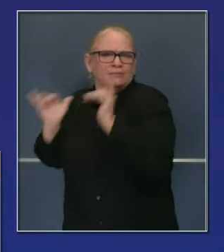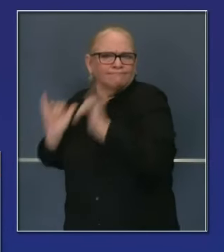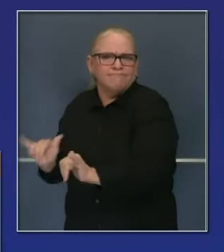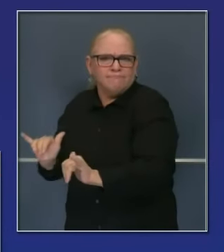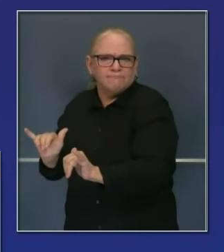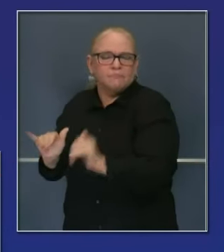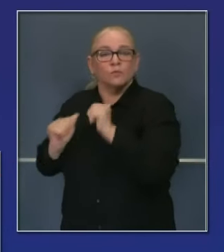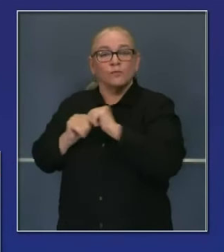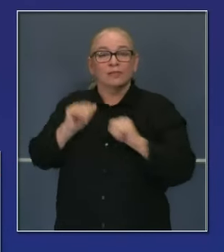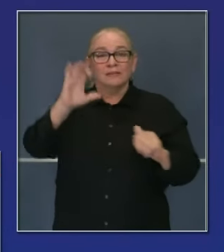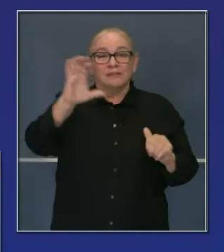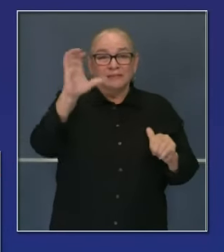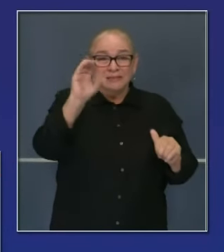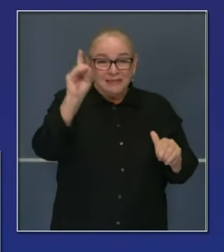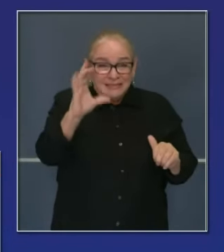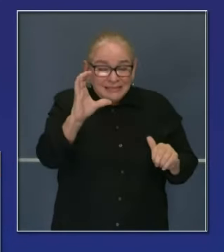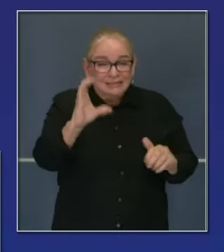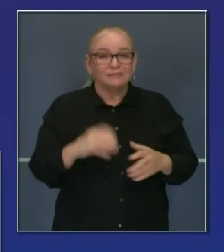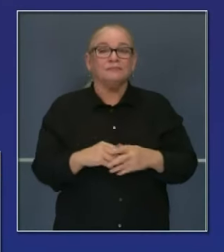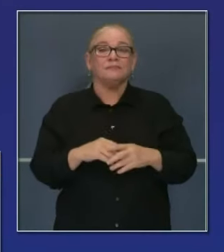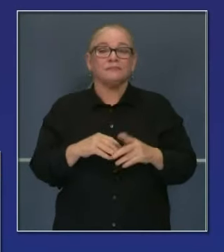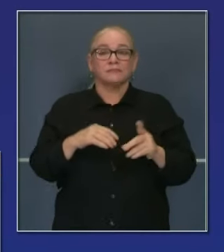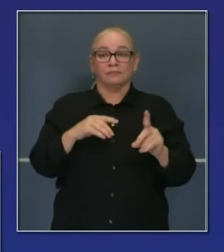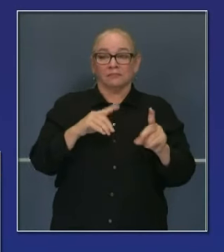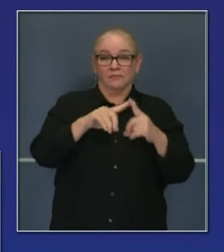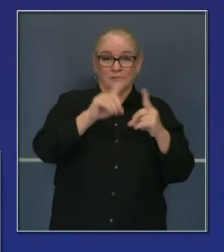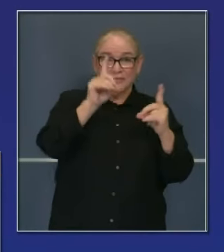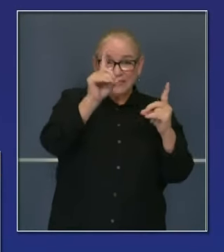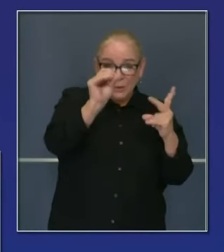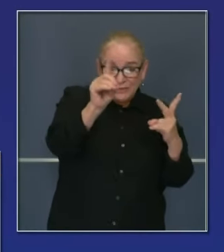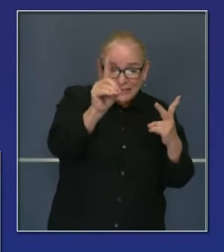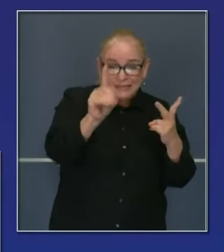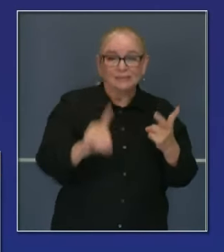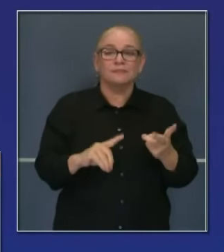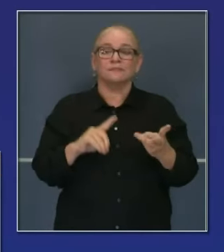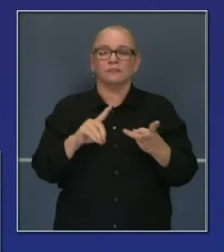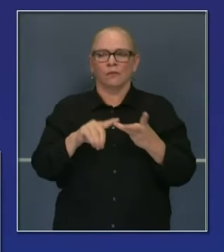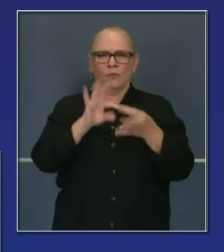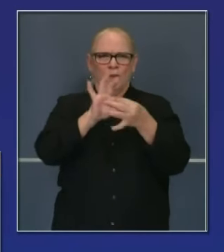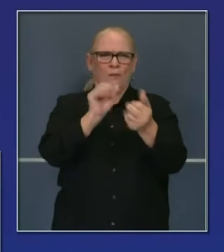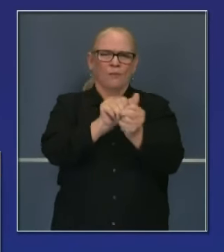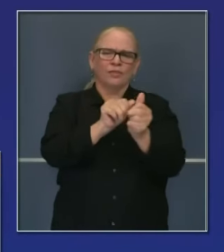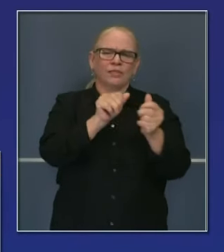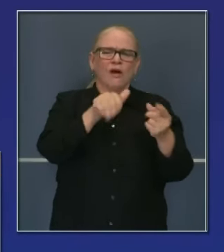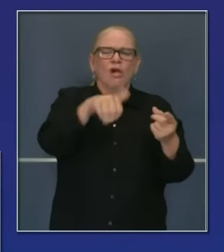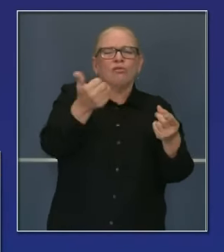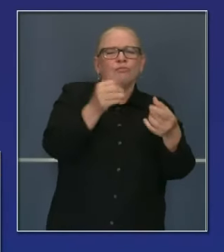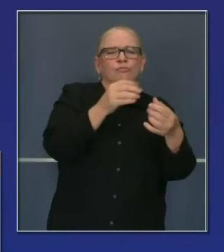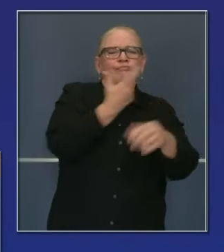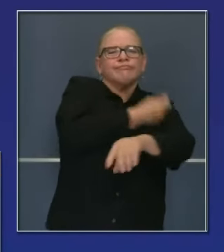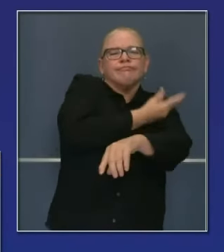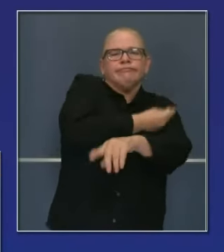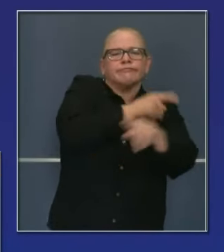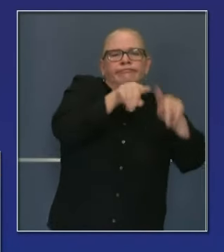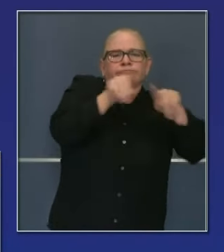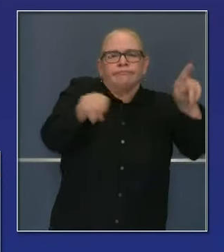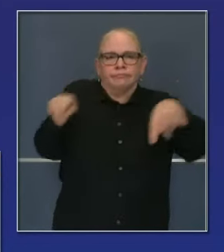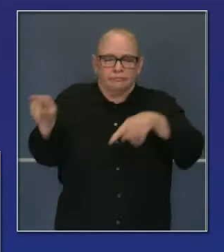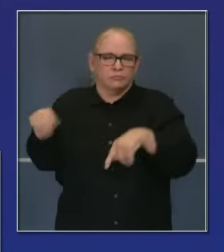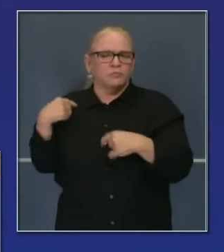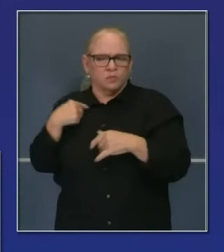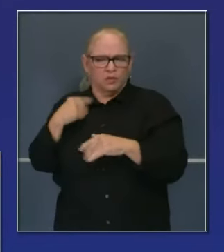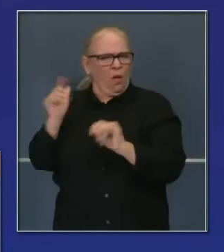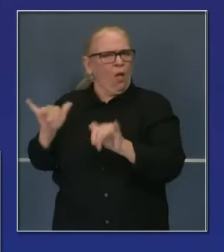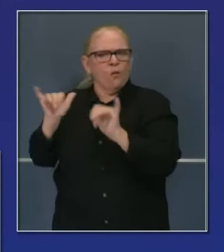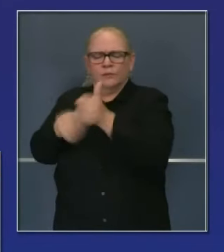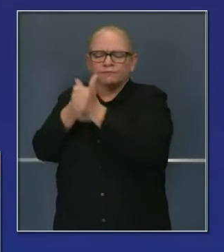the CDC and the DOD and others, we do so on the basis of the architecture of a framework that has been well